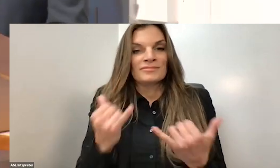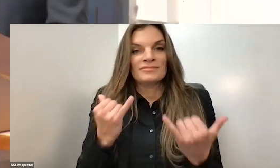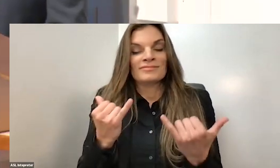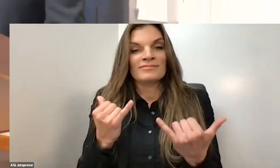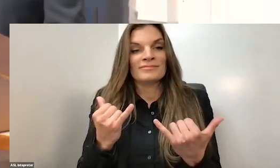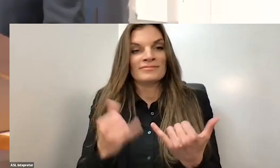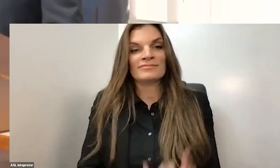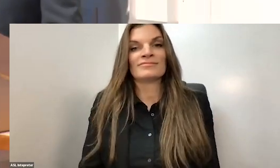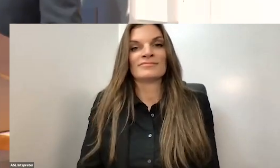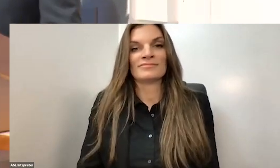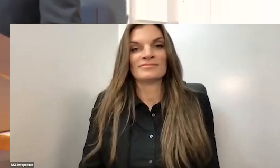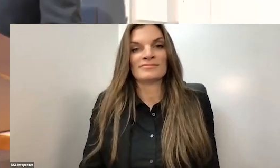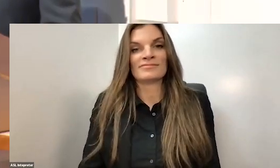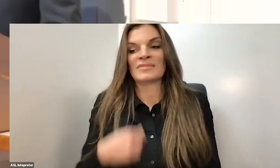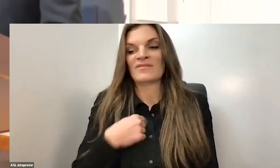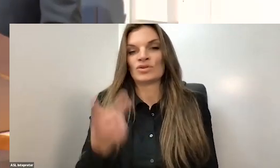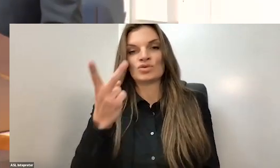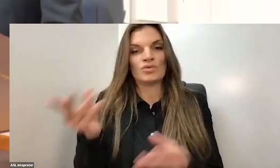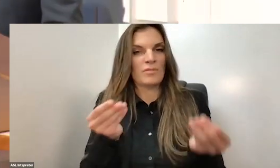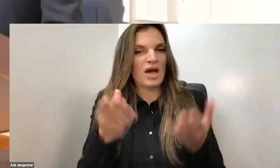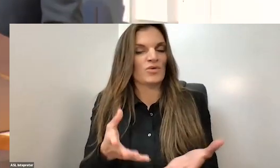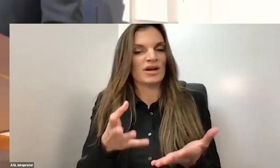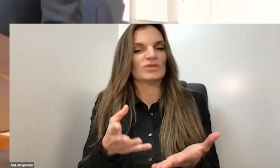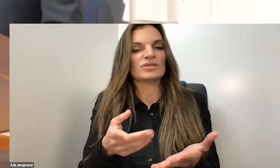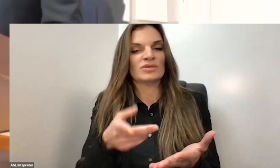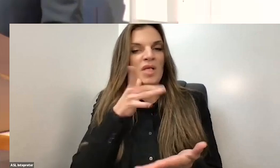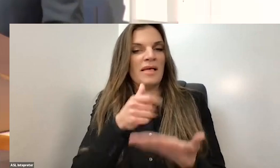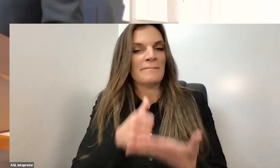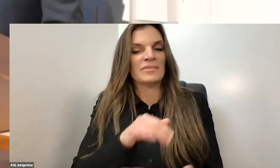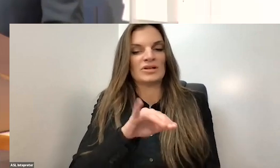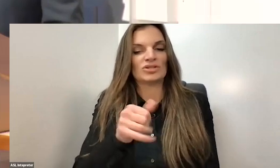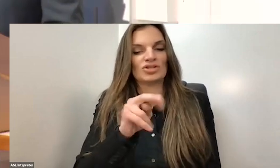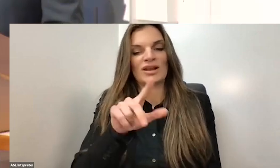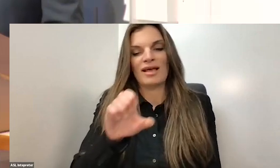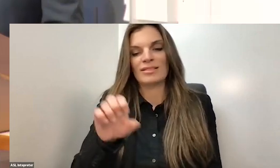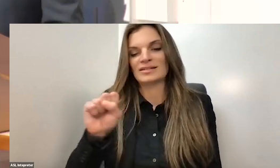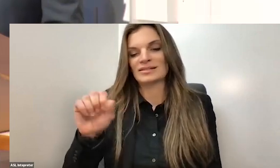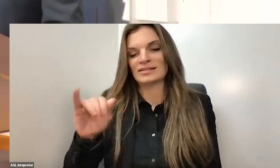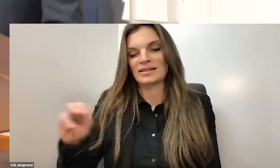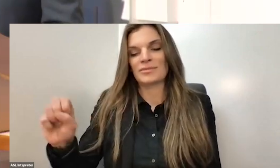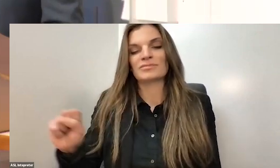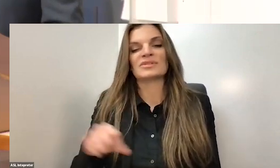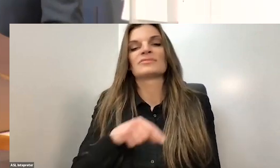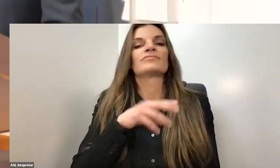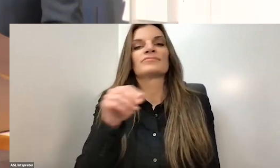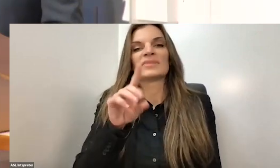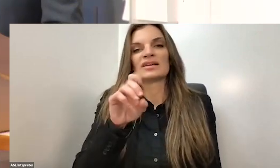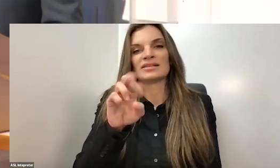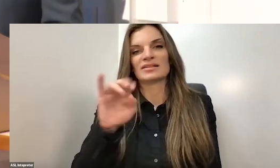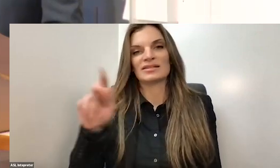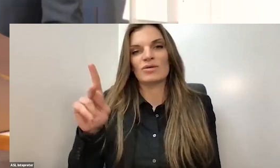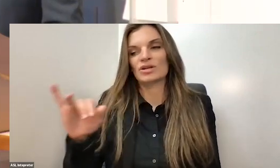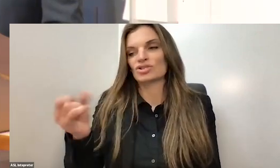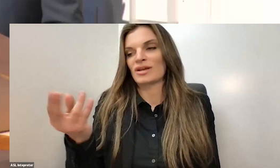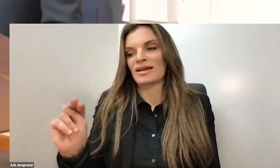room, we've got two moderators that are gonna help us out, Janelle Sims, Manager of Digital Accessibility, and Derek Jackson,